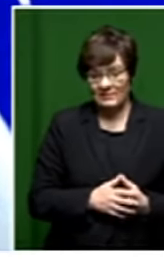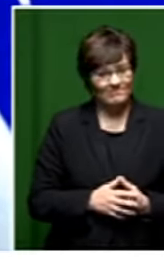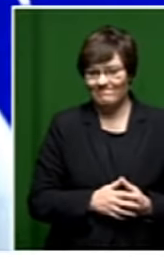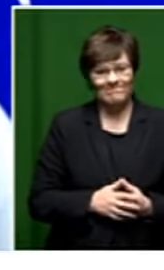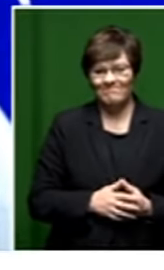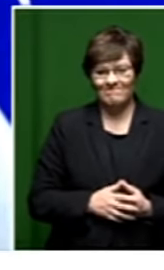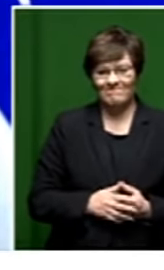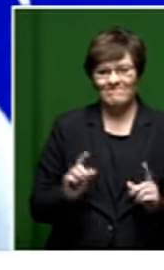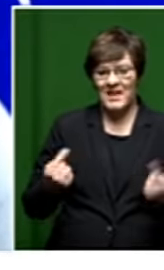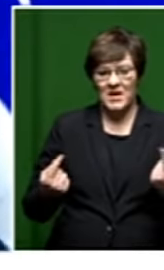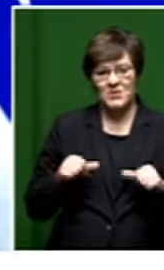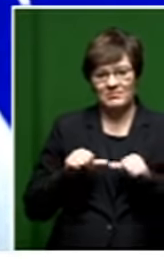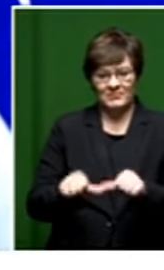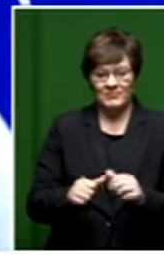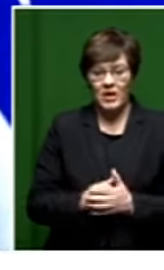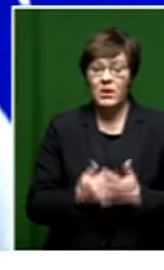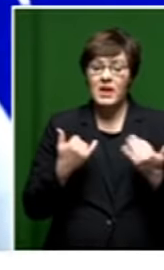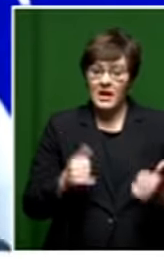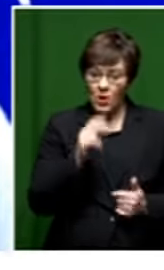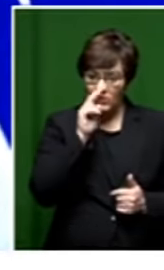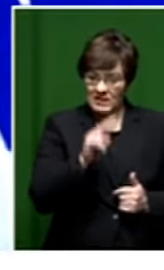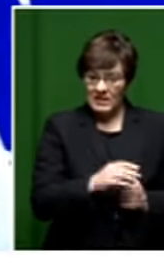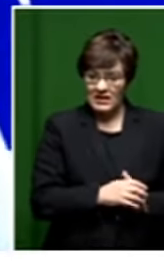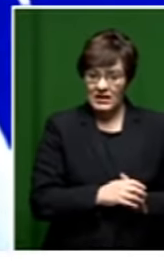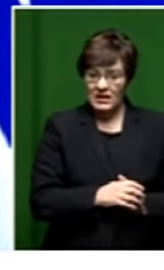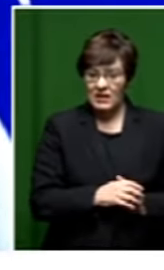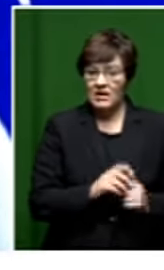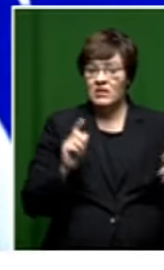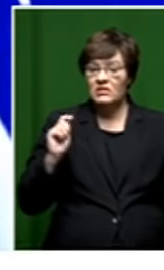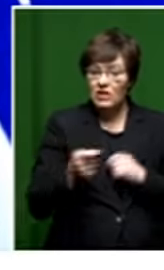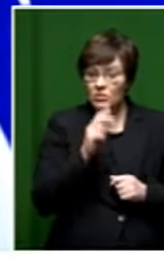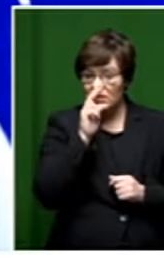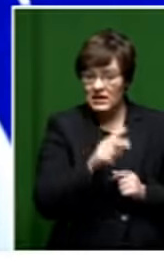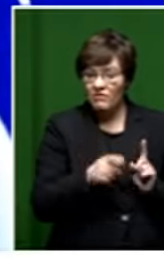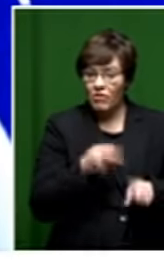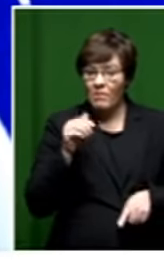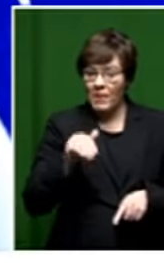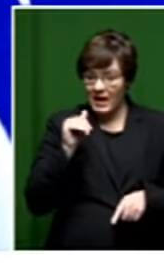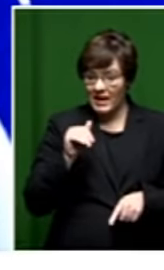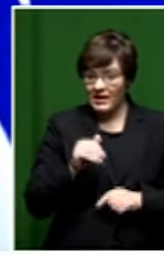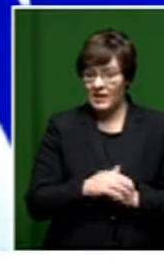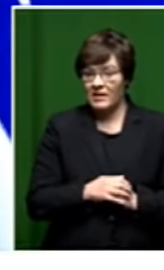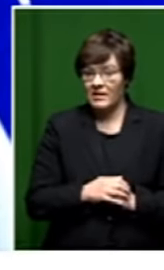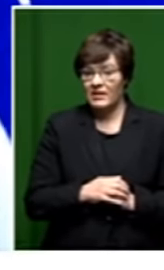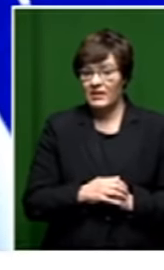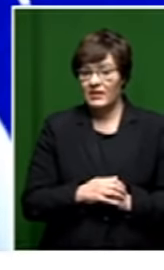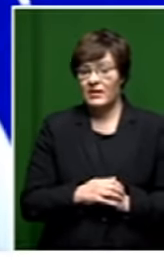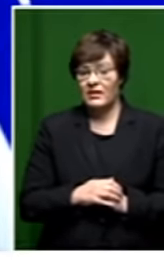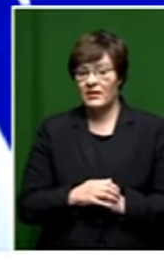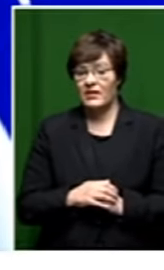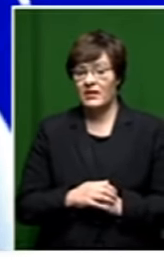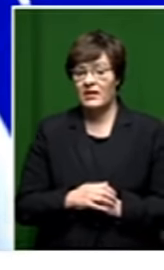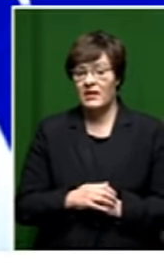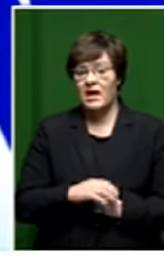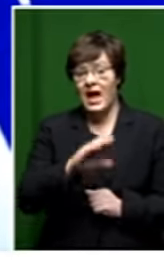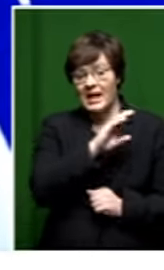that was the case. But now what we are seeing and the shift that we're seeing from the banks is really taking, the